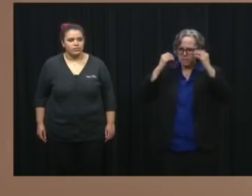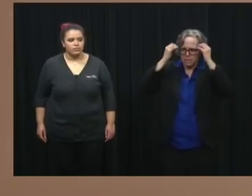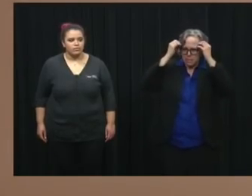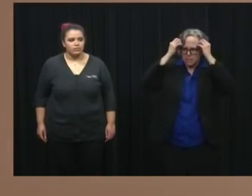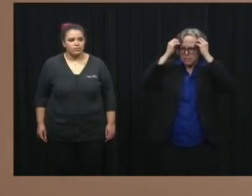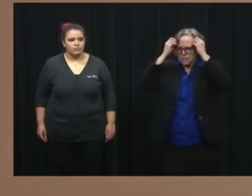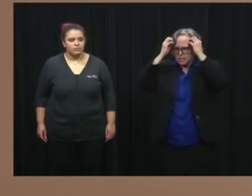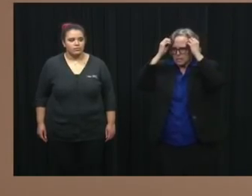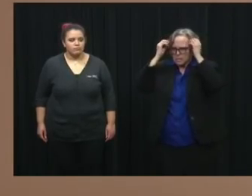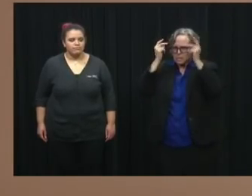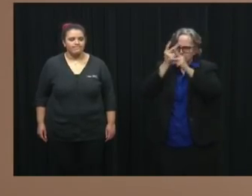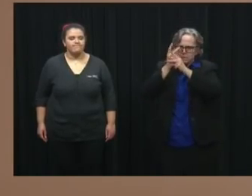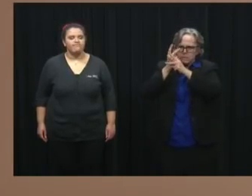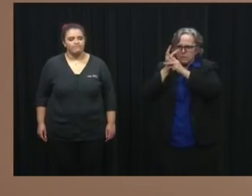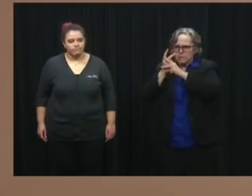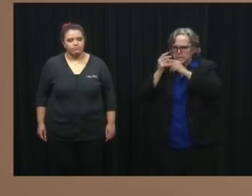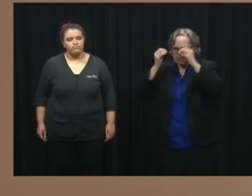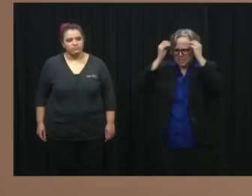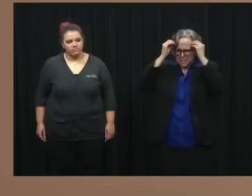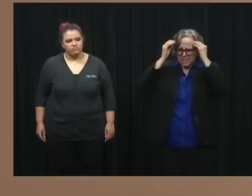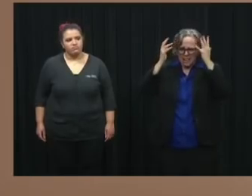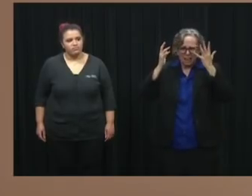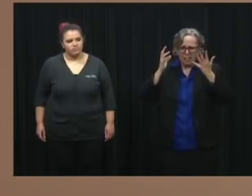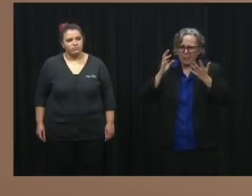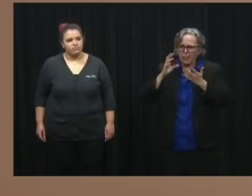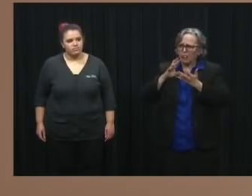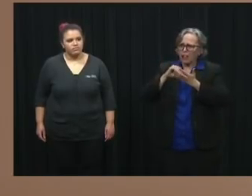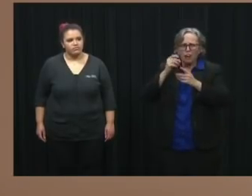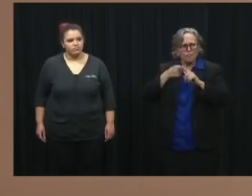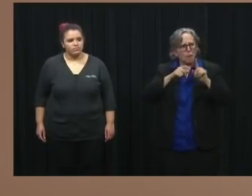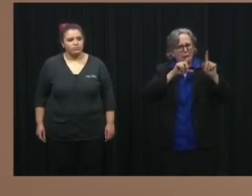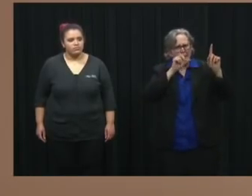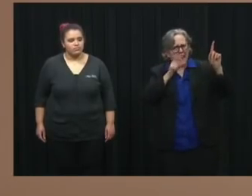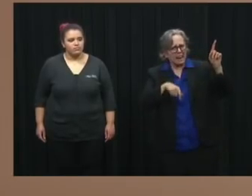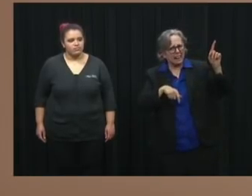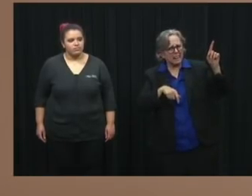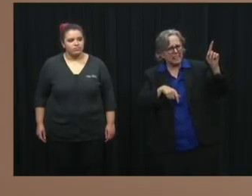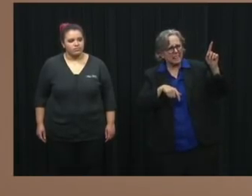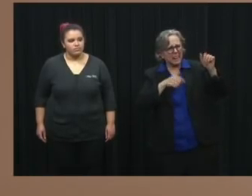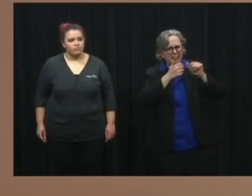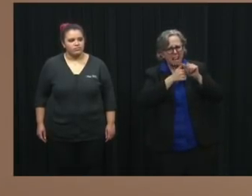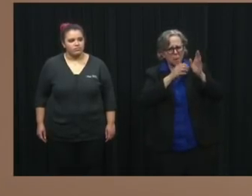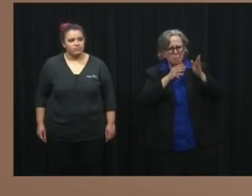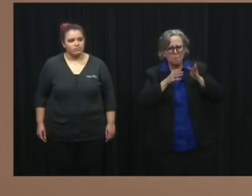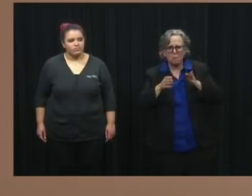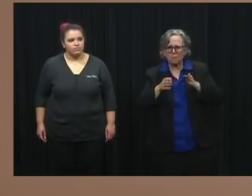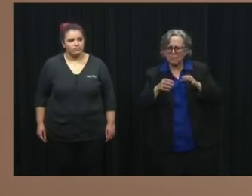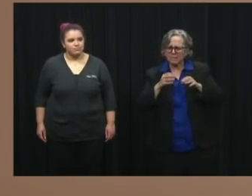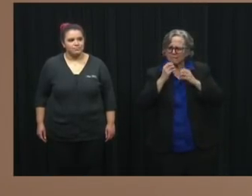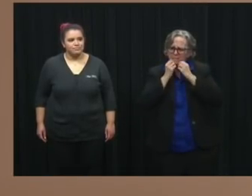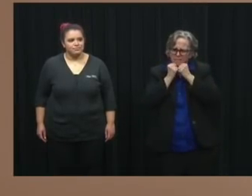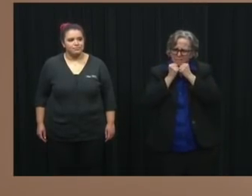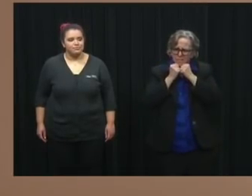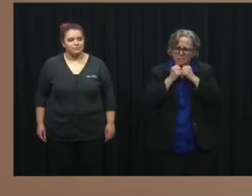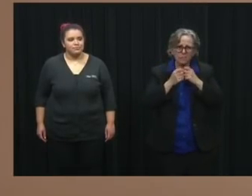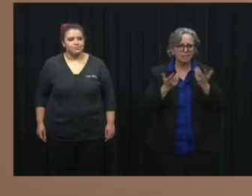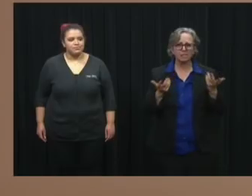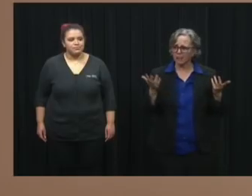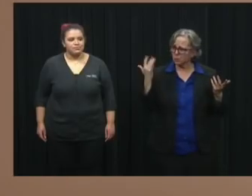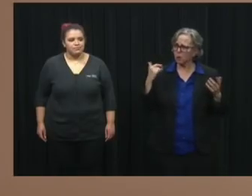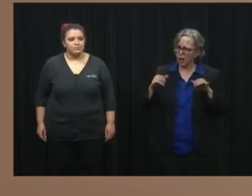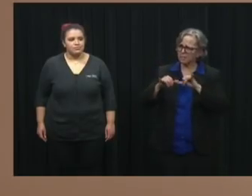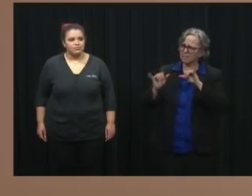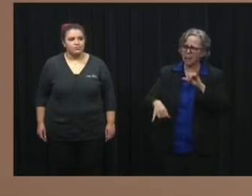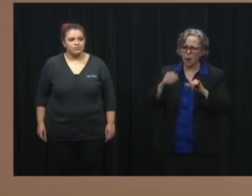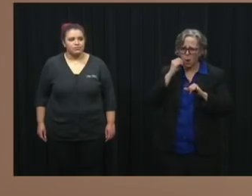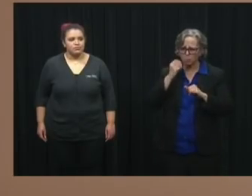matters. You've got to stay at home, and we've got to slow down and stop the spread. We know it will eventually spread, but when we